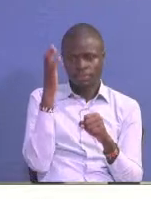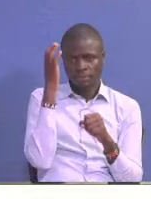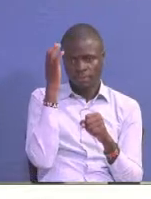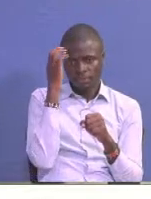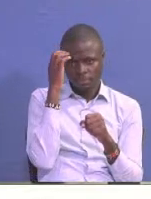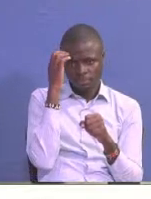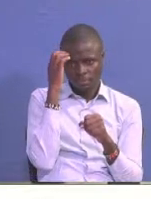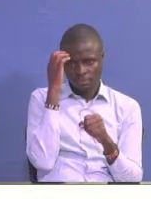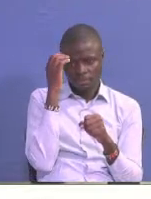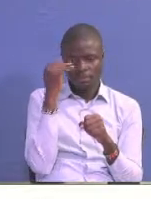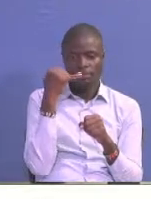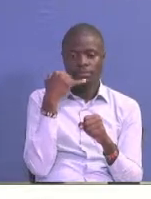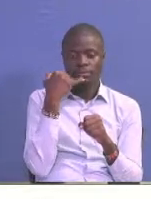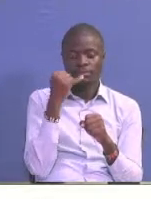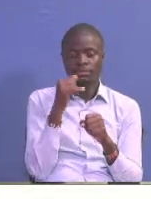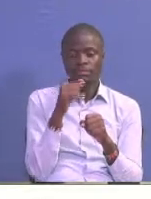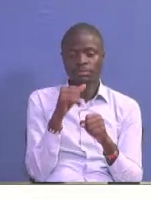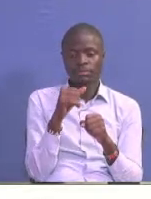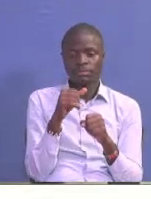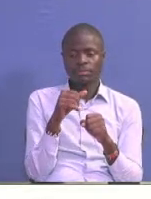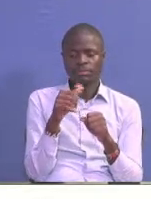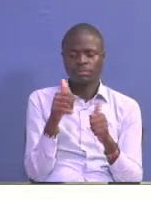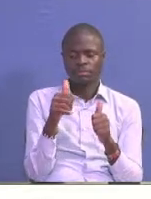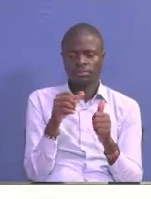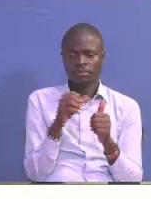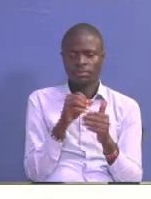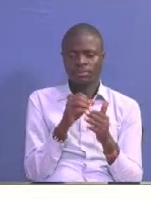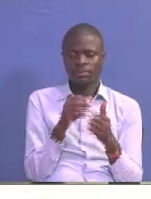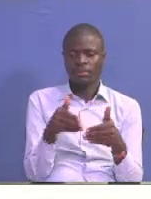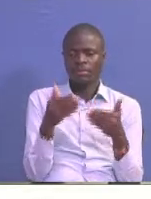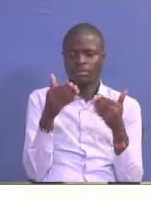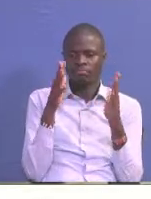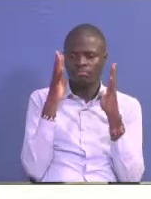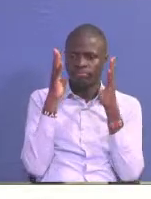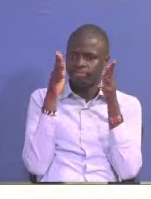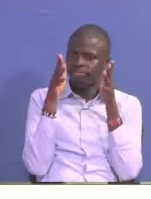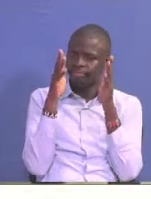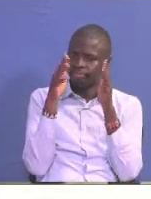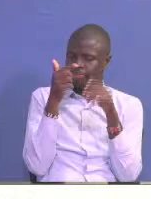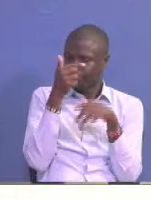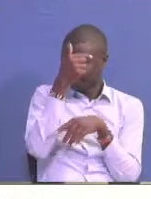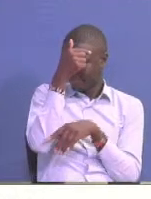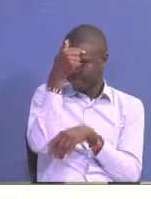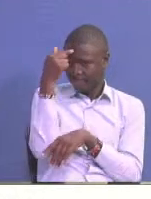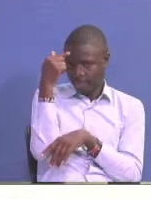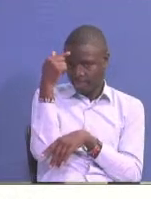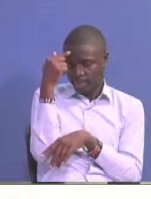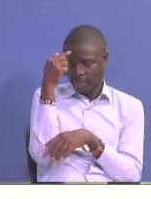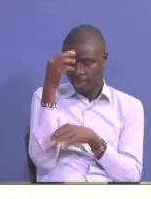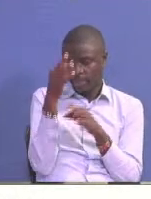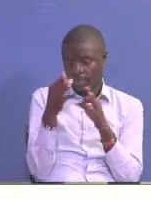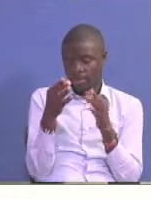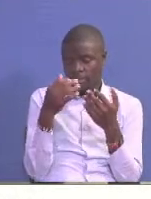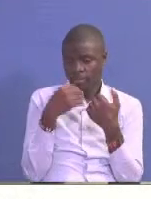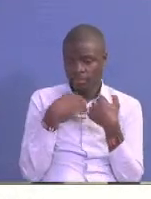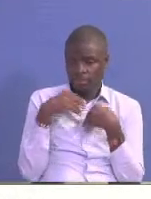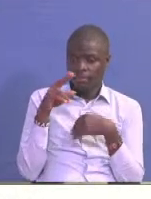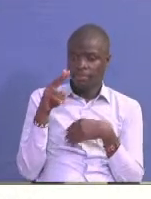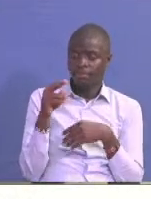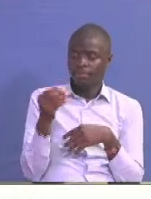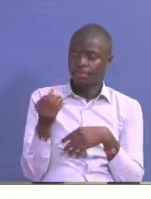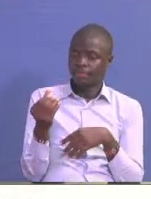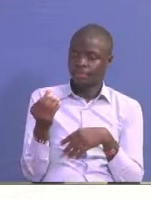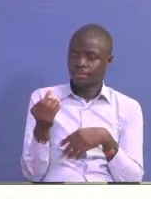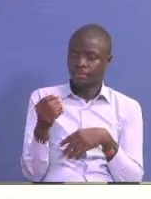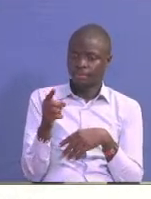education is properly funded, is given priority. Because even if there are no money for other